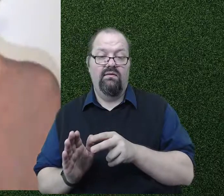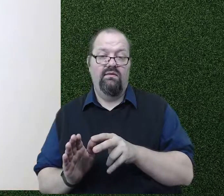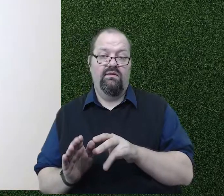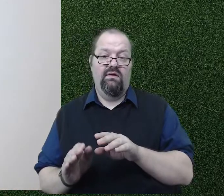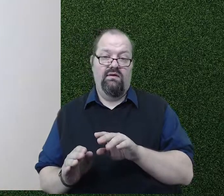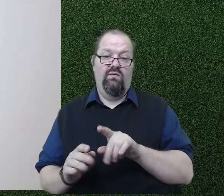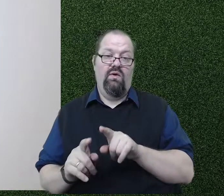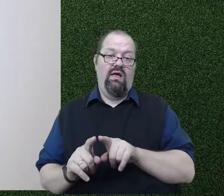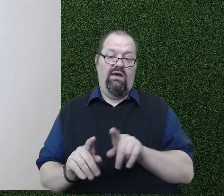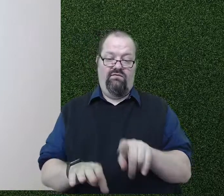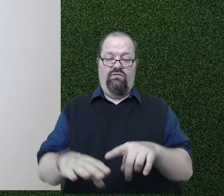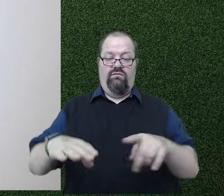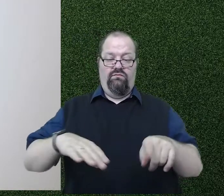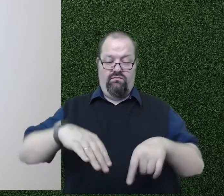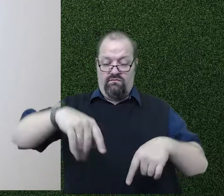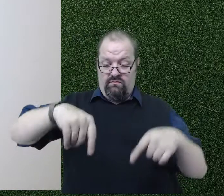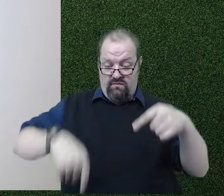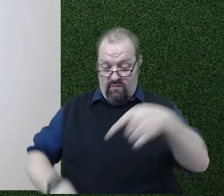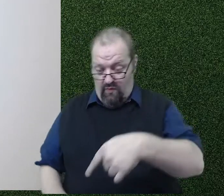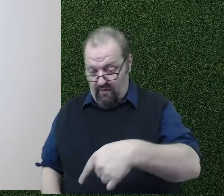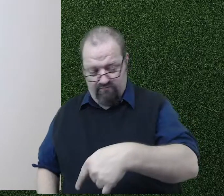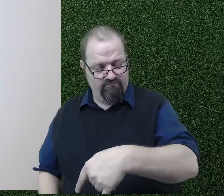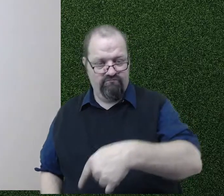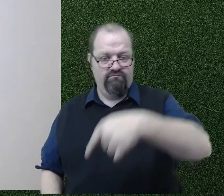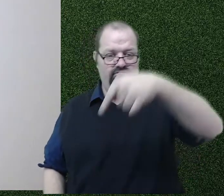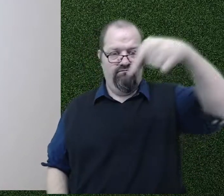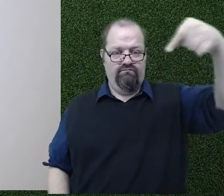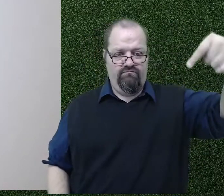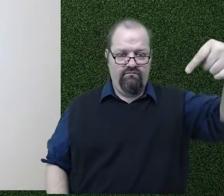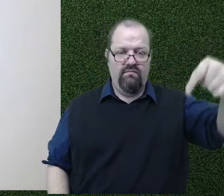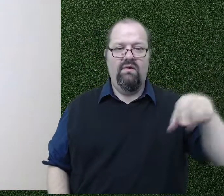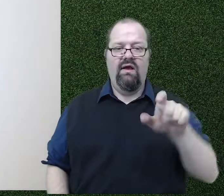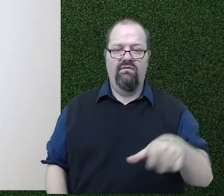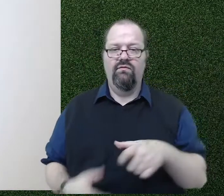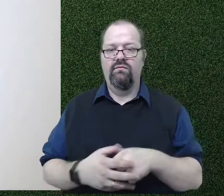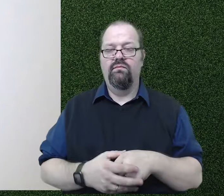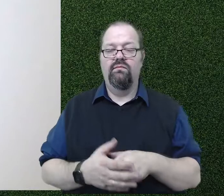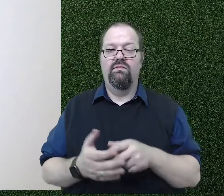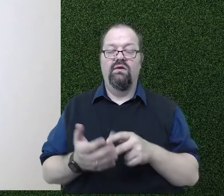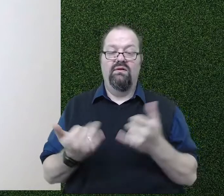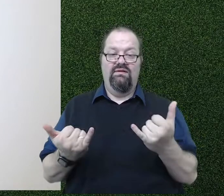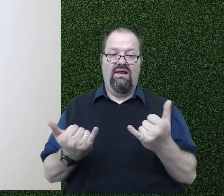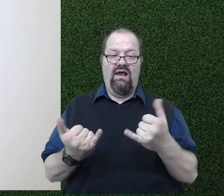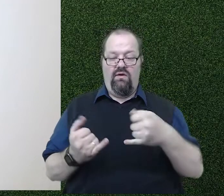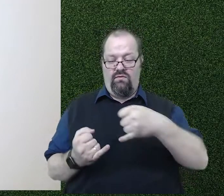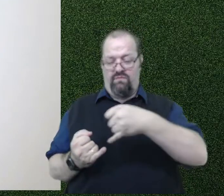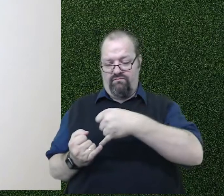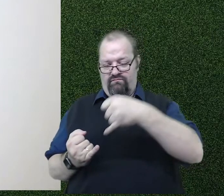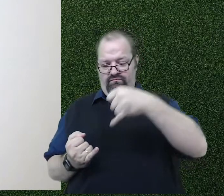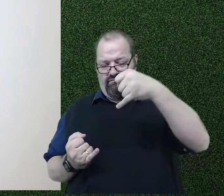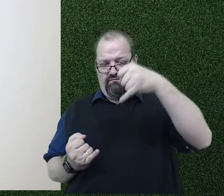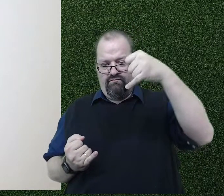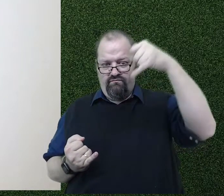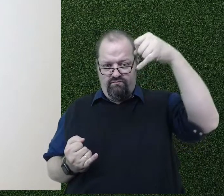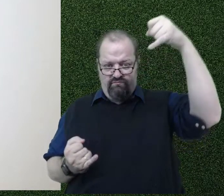to point that way. I'm going to draw a line, the line that contains the vector v. Let's make it a dotted